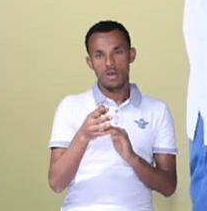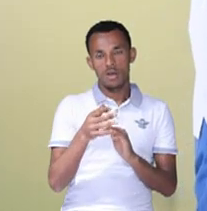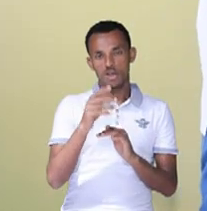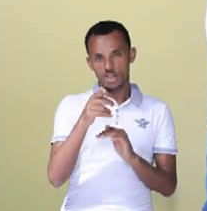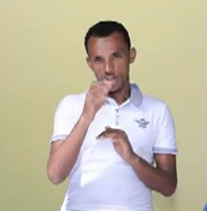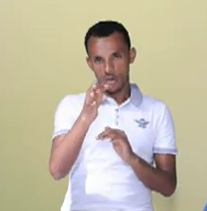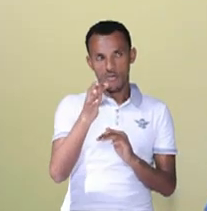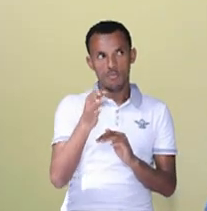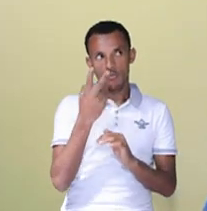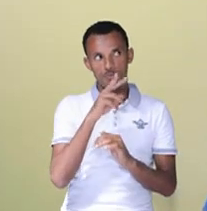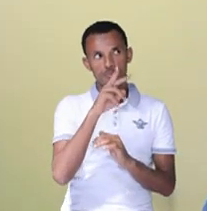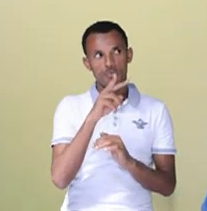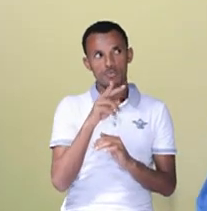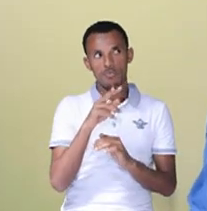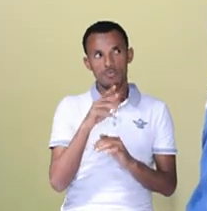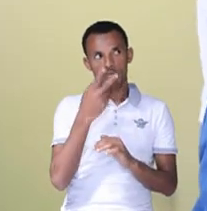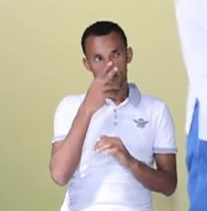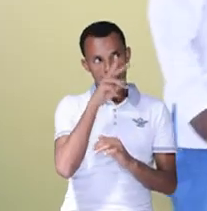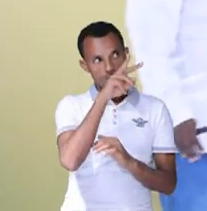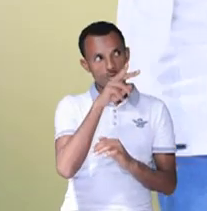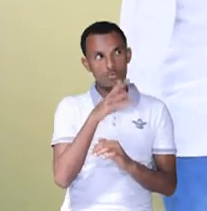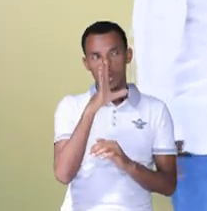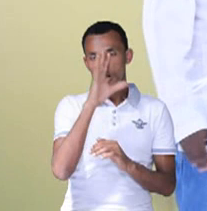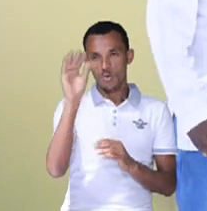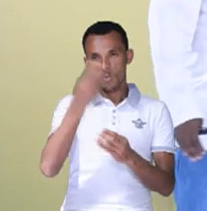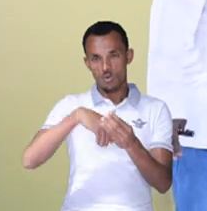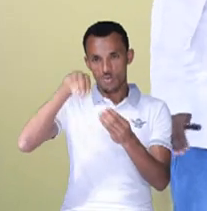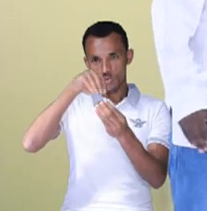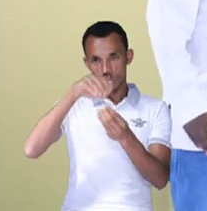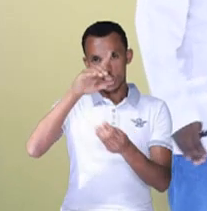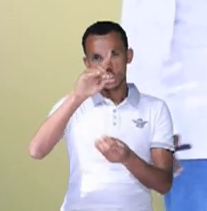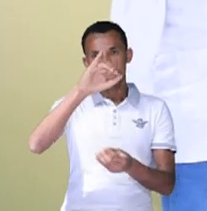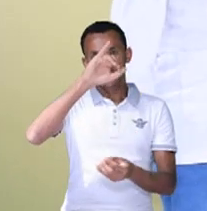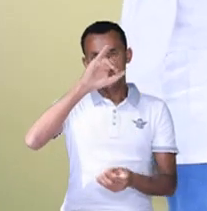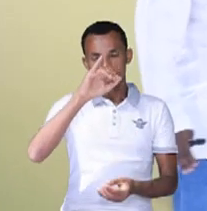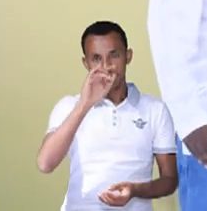GF, line segment GF, and also DG,